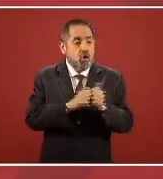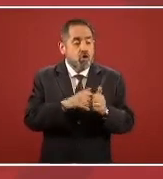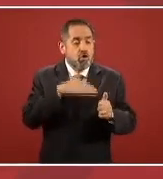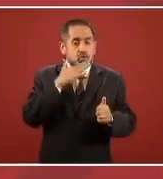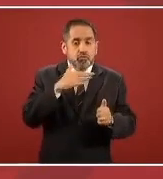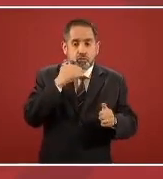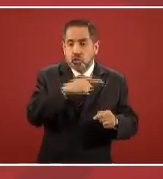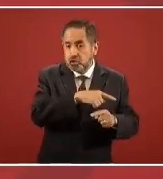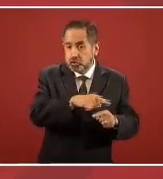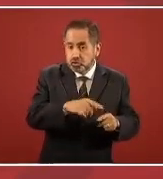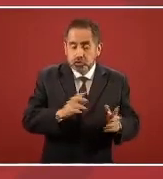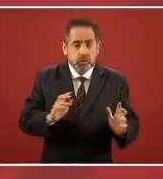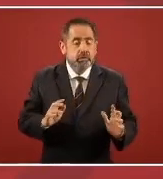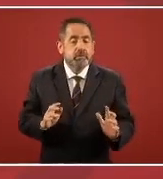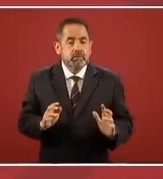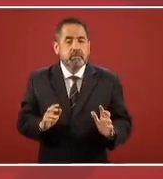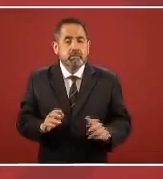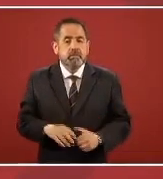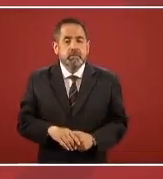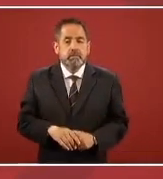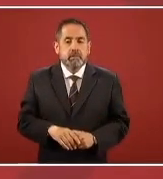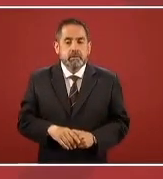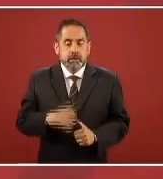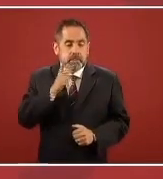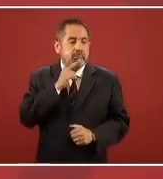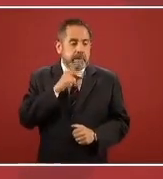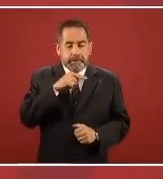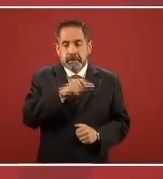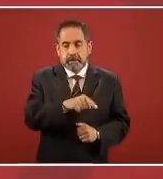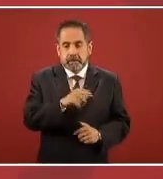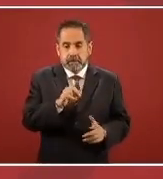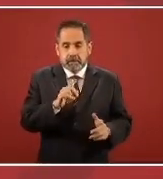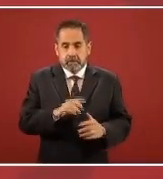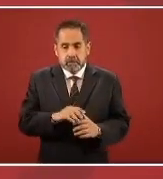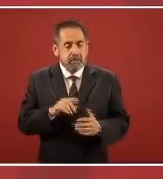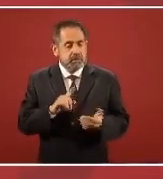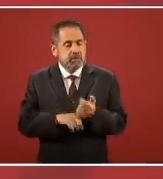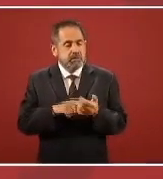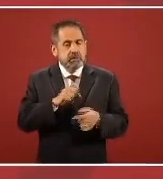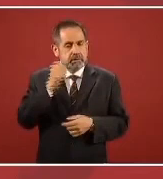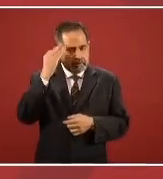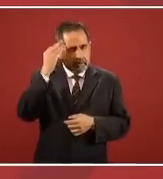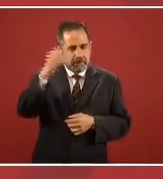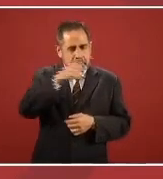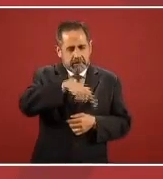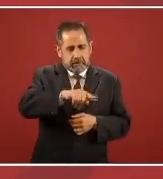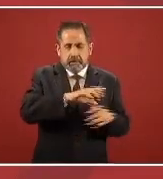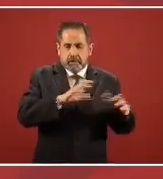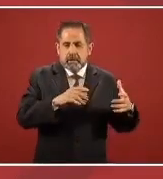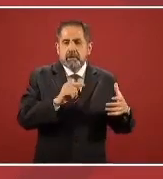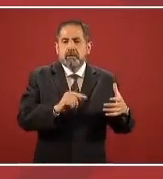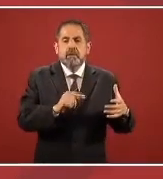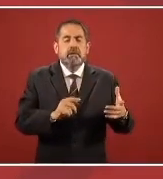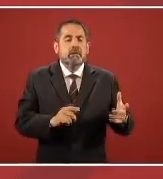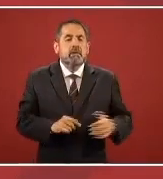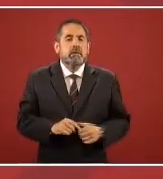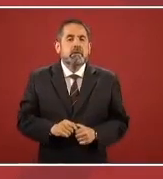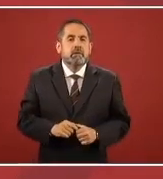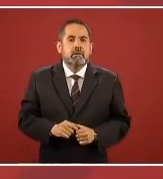corrupción, in acts of corruption, en Pemex, in Pemex, en ese periodo, in during that